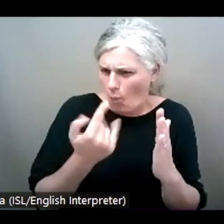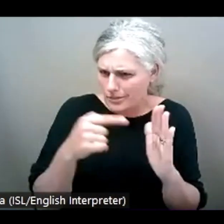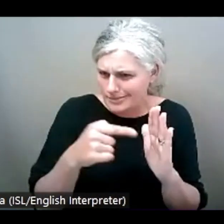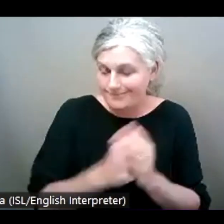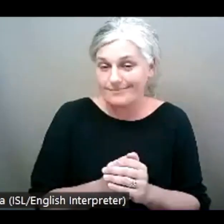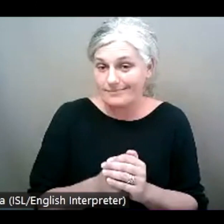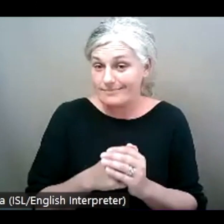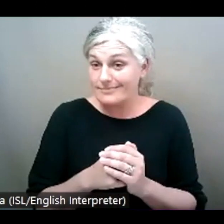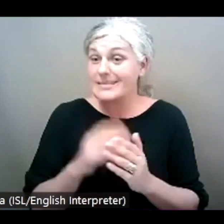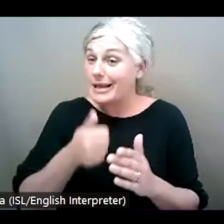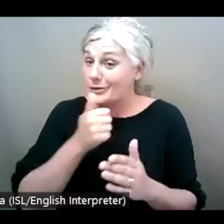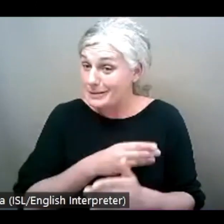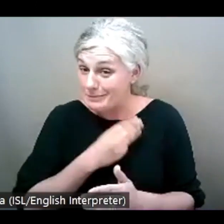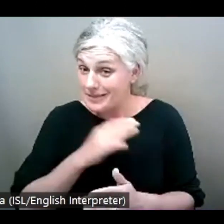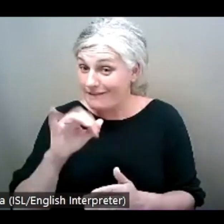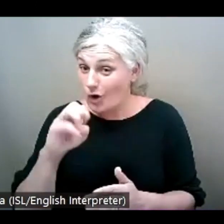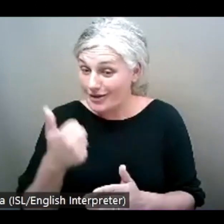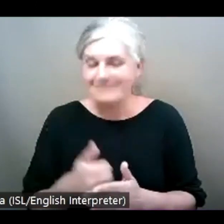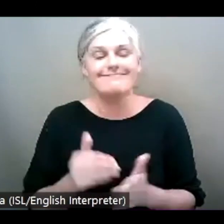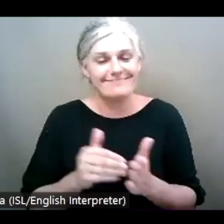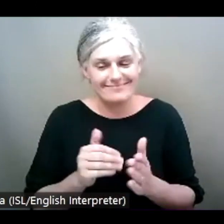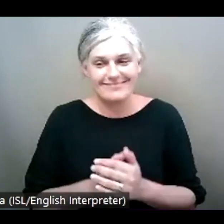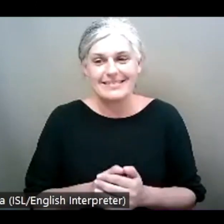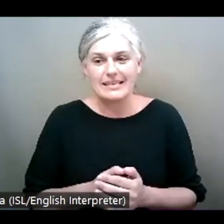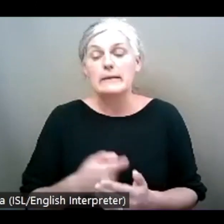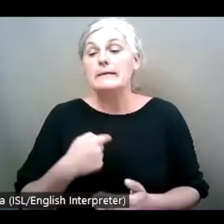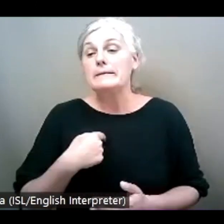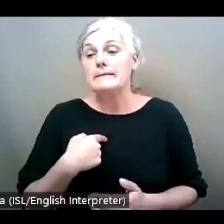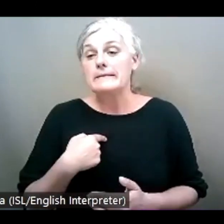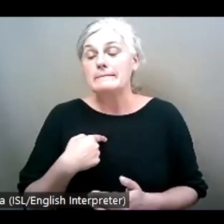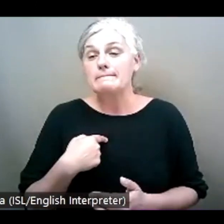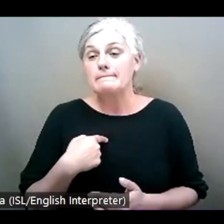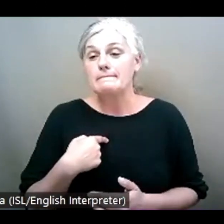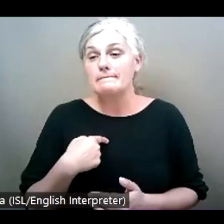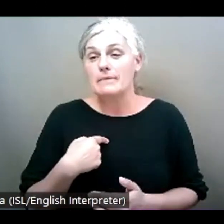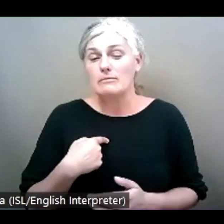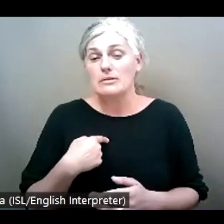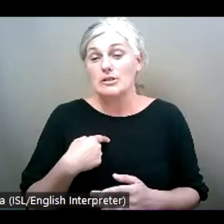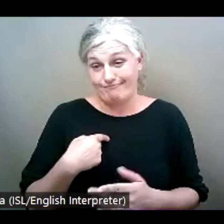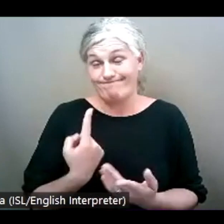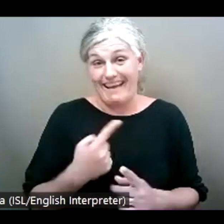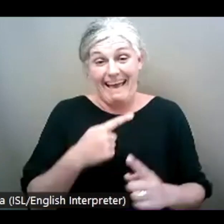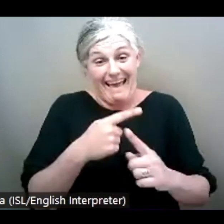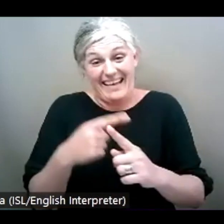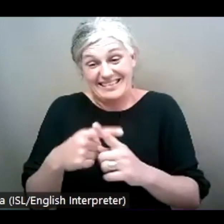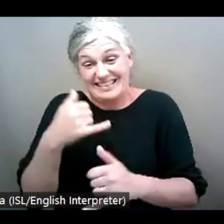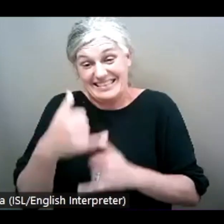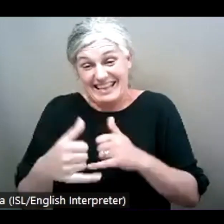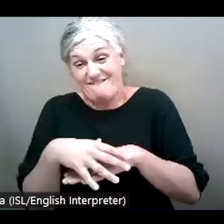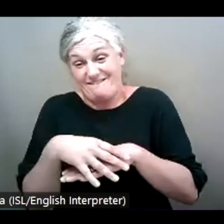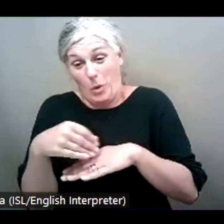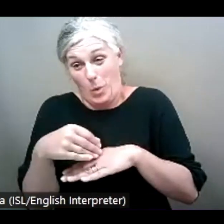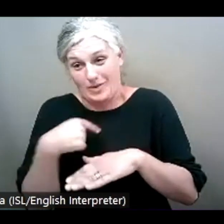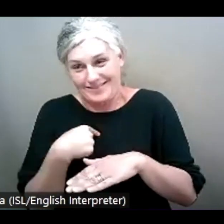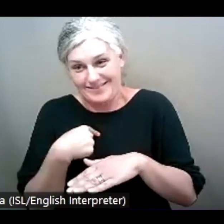Peter. Say you can. So I suppose, like, I'm XX years of age, and I'm